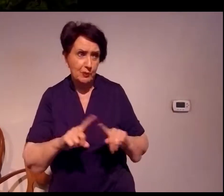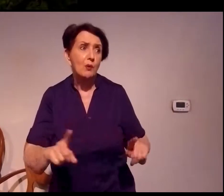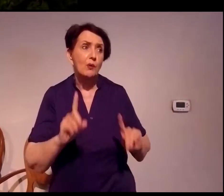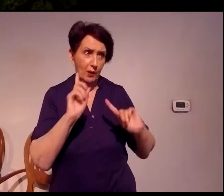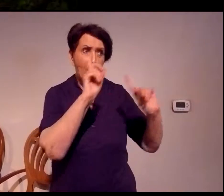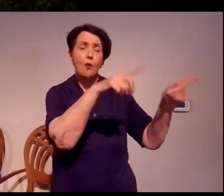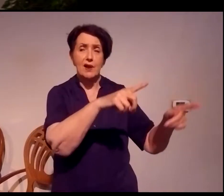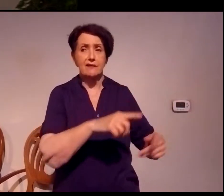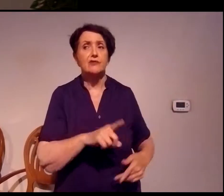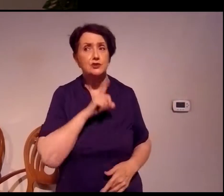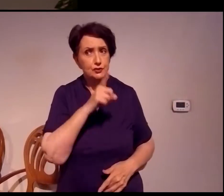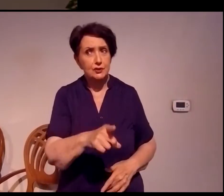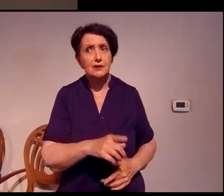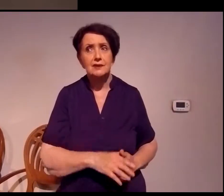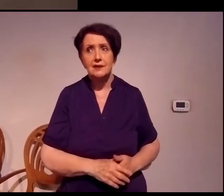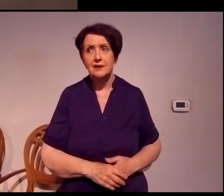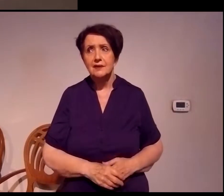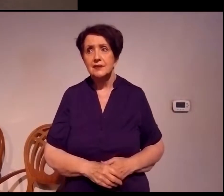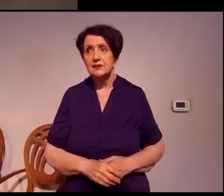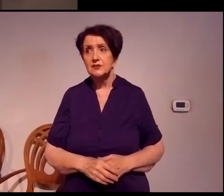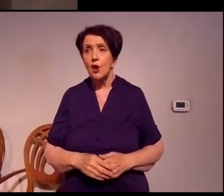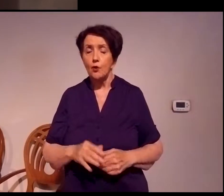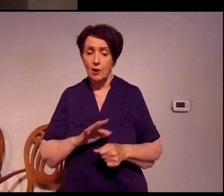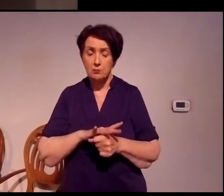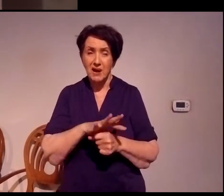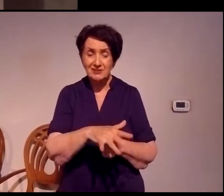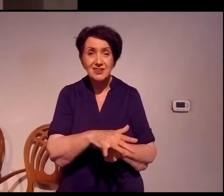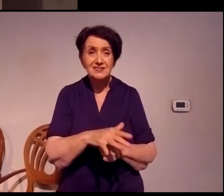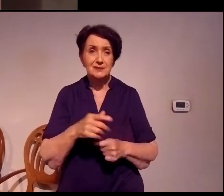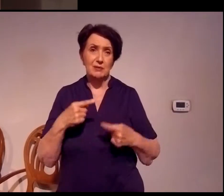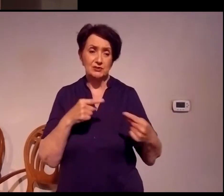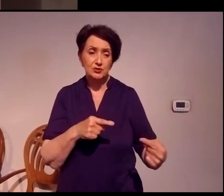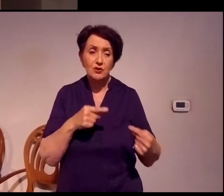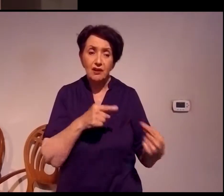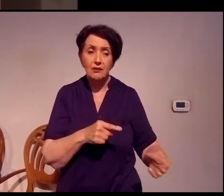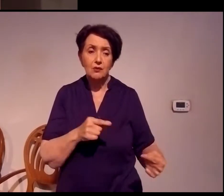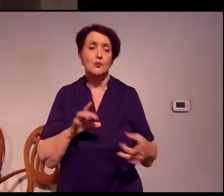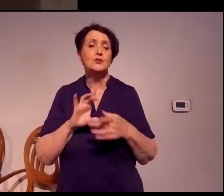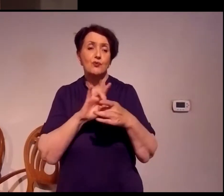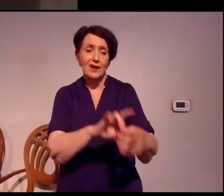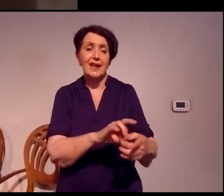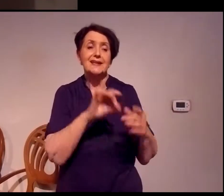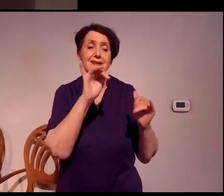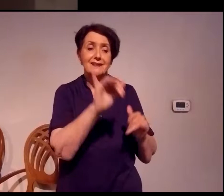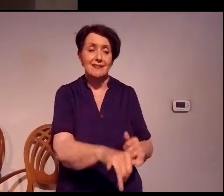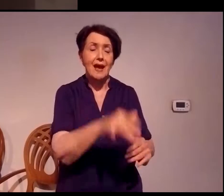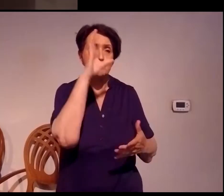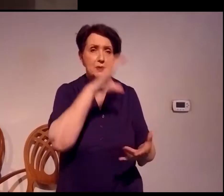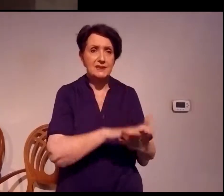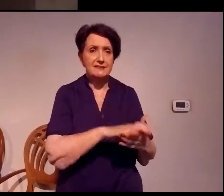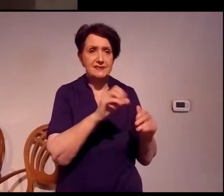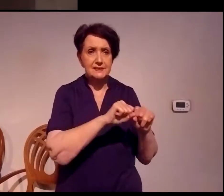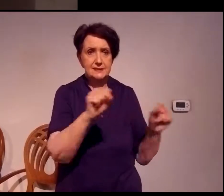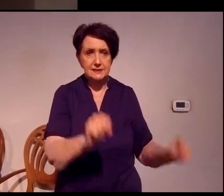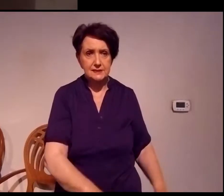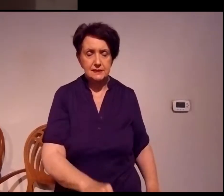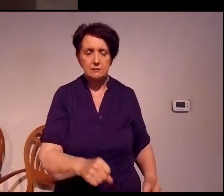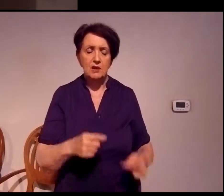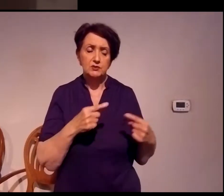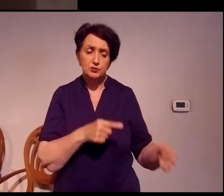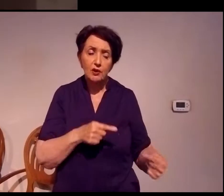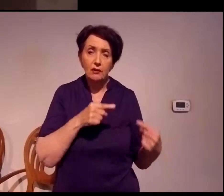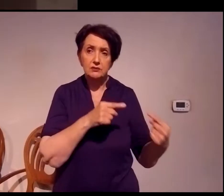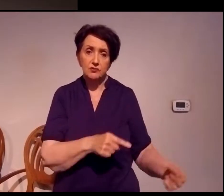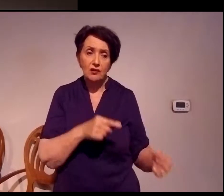And so my struggle with abundance had to do with that. That belief system that kept saying, struggle,